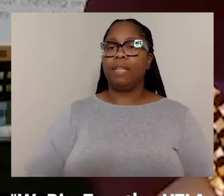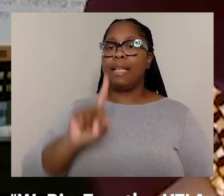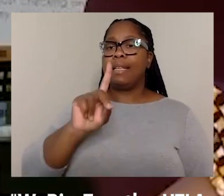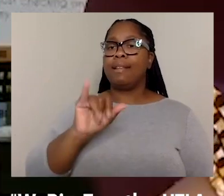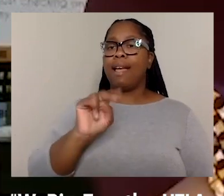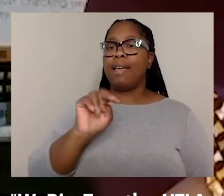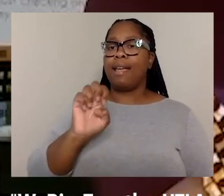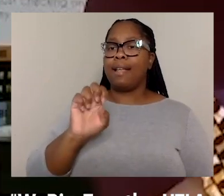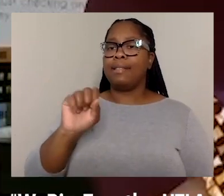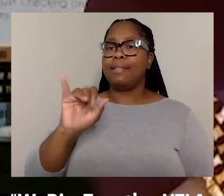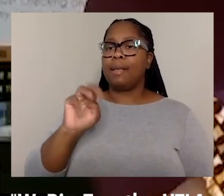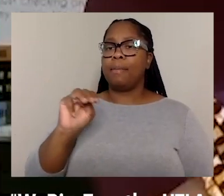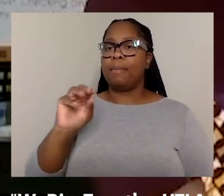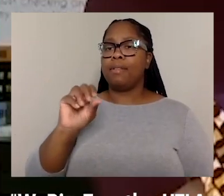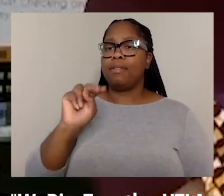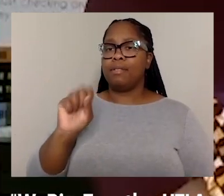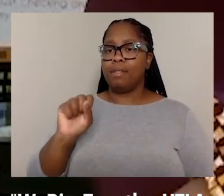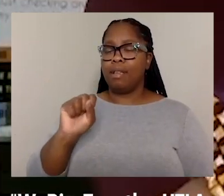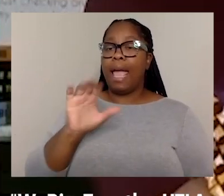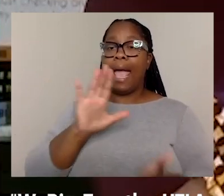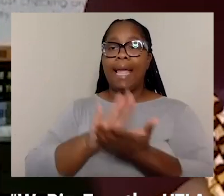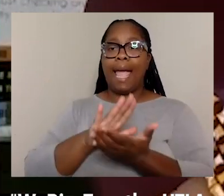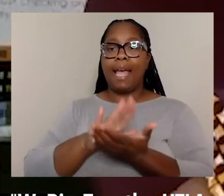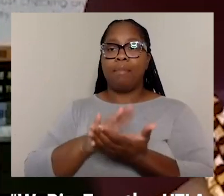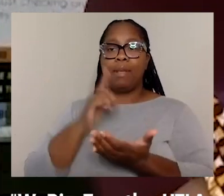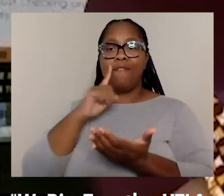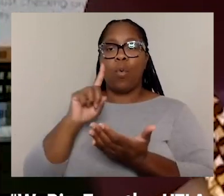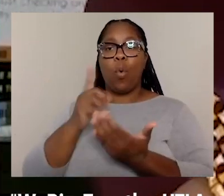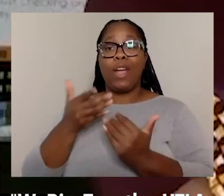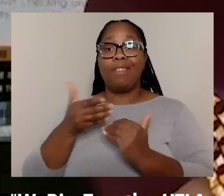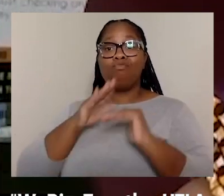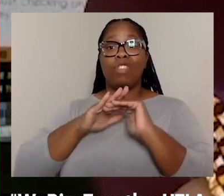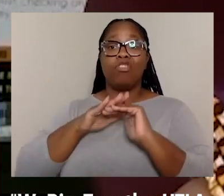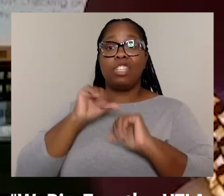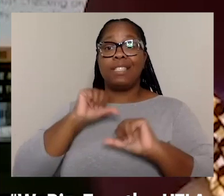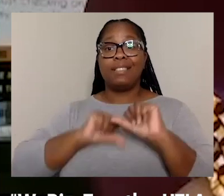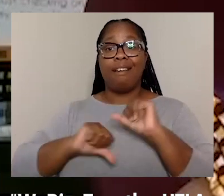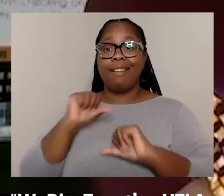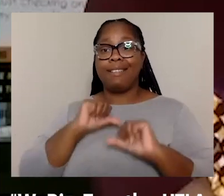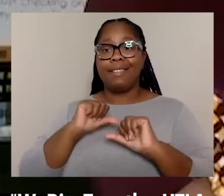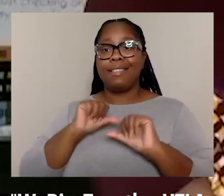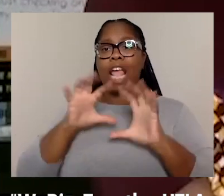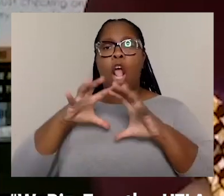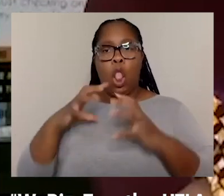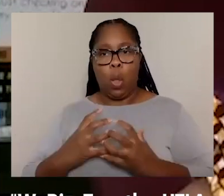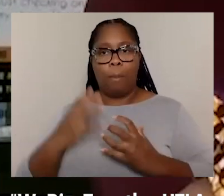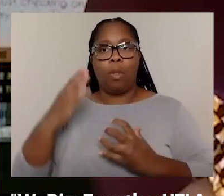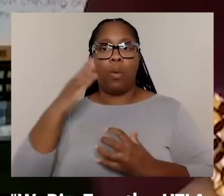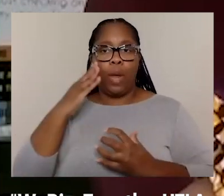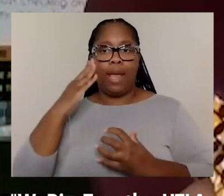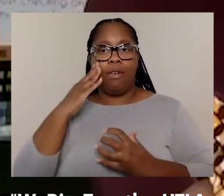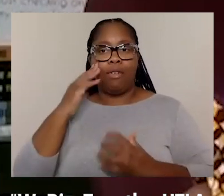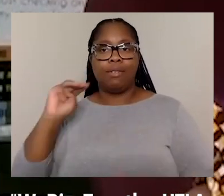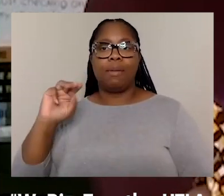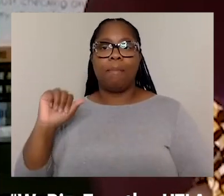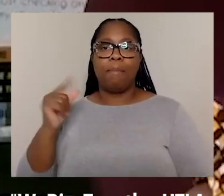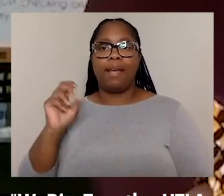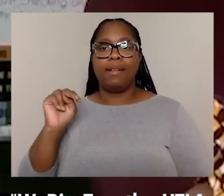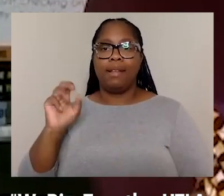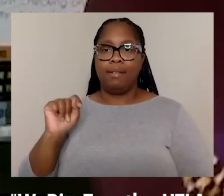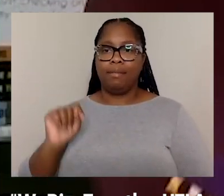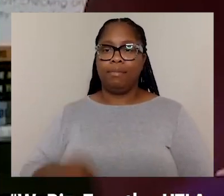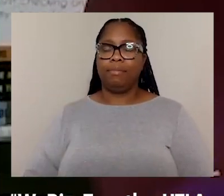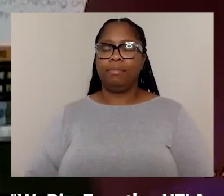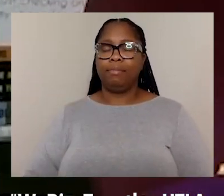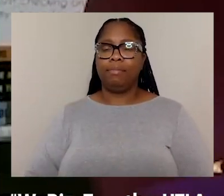Diane Simmons, Academy for Enriched Sciences and Global Awareness Magnet.